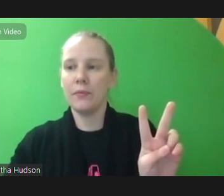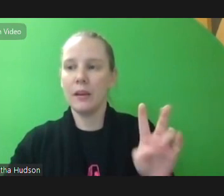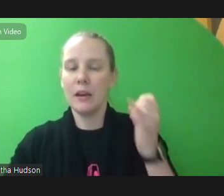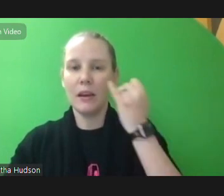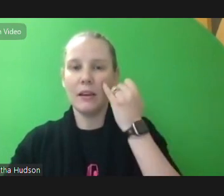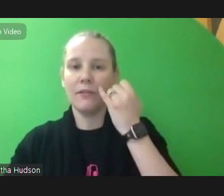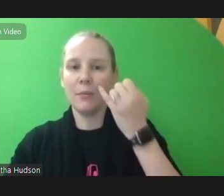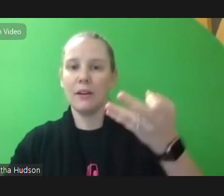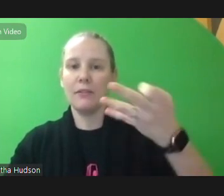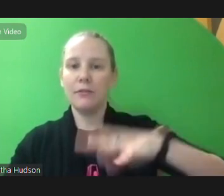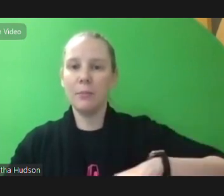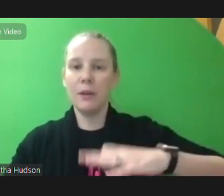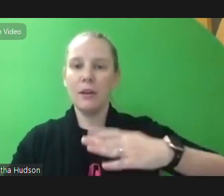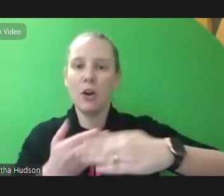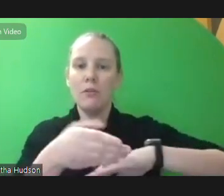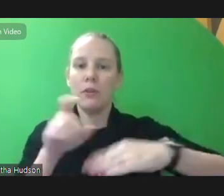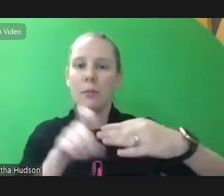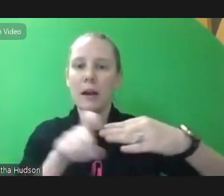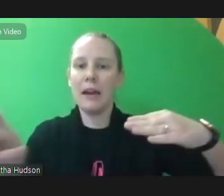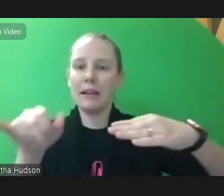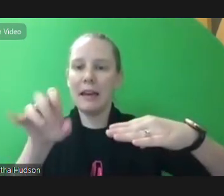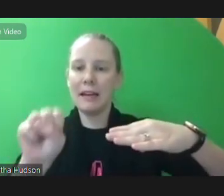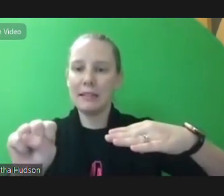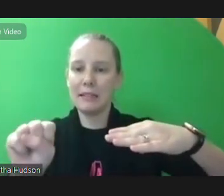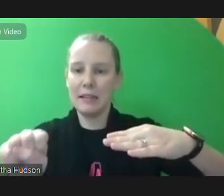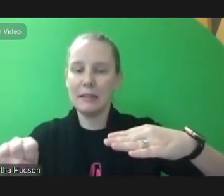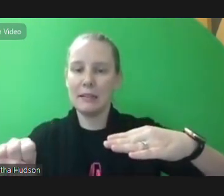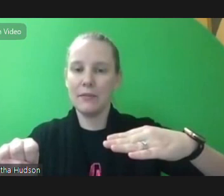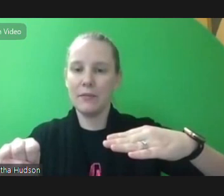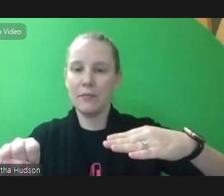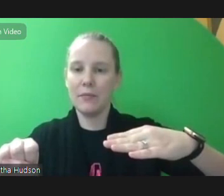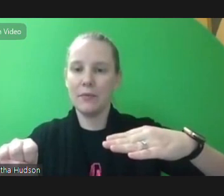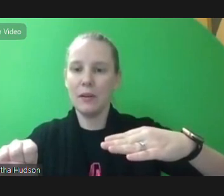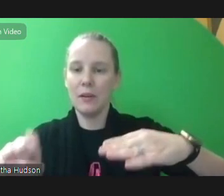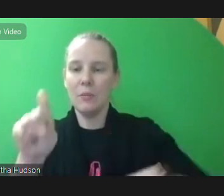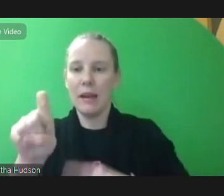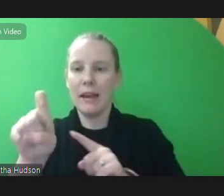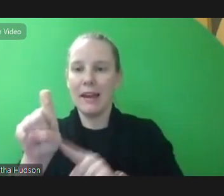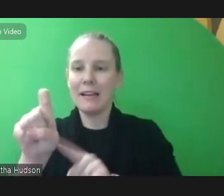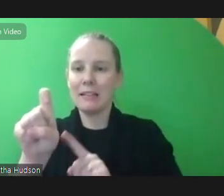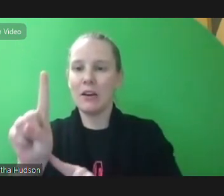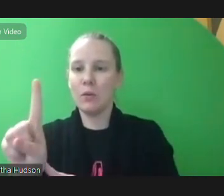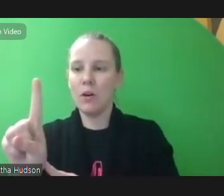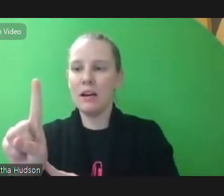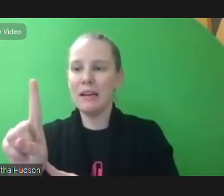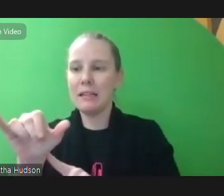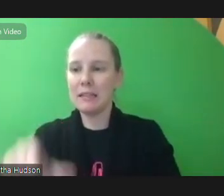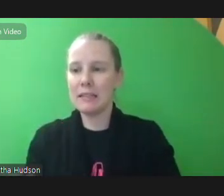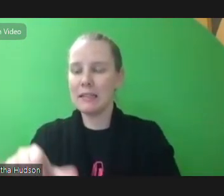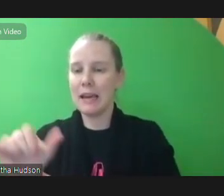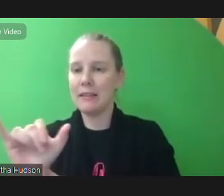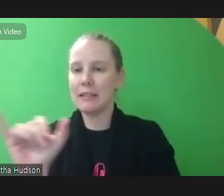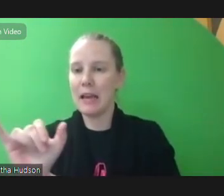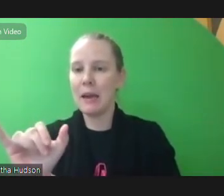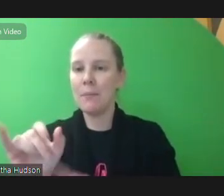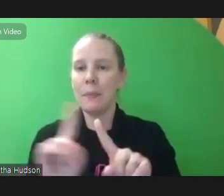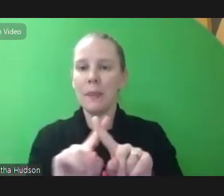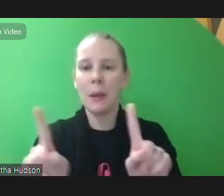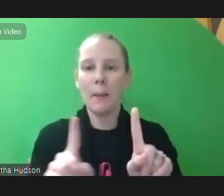And if I'm going to flip it over my X axis, My x of 1 stayed